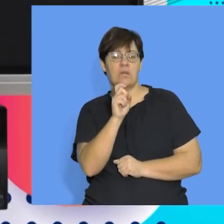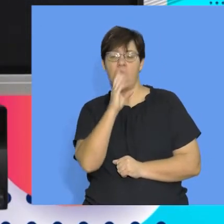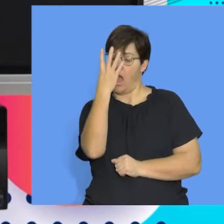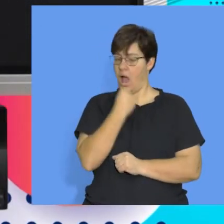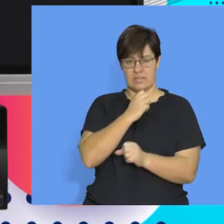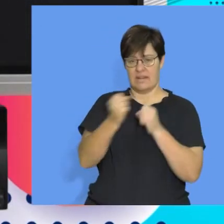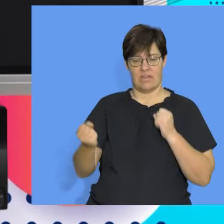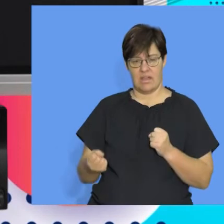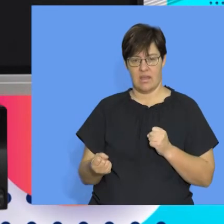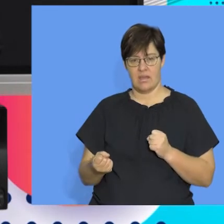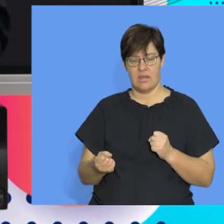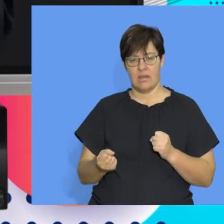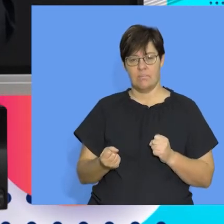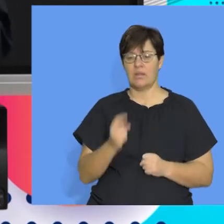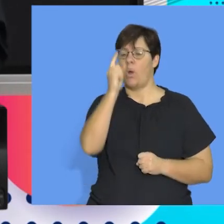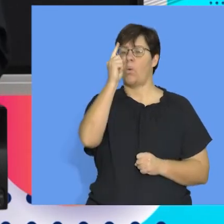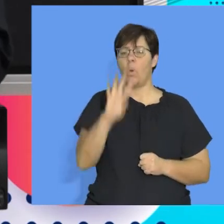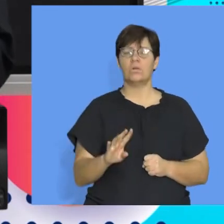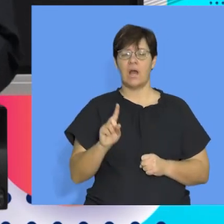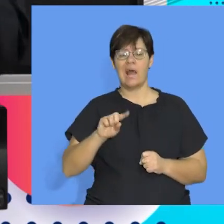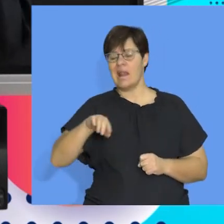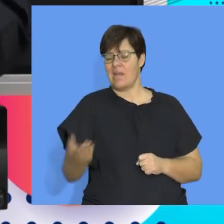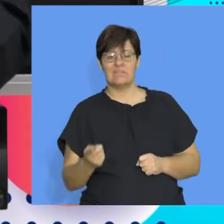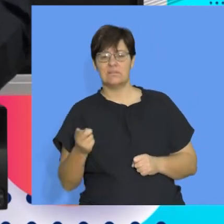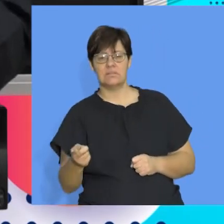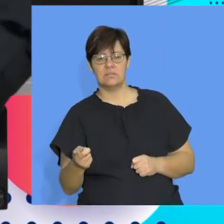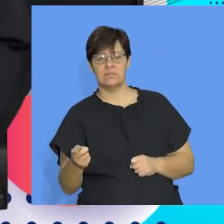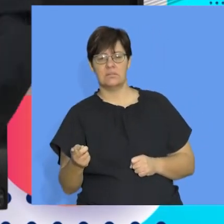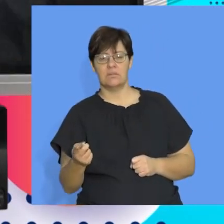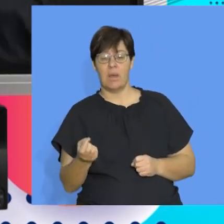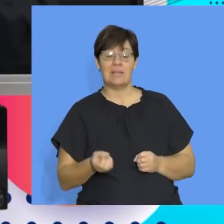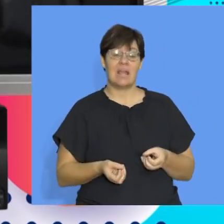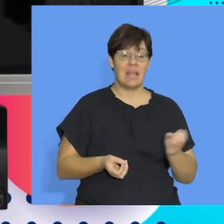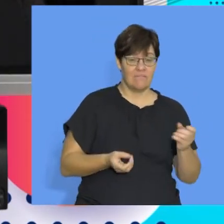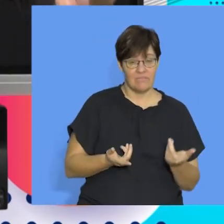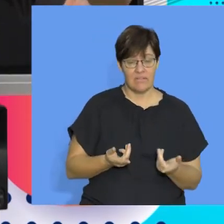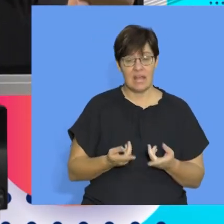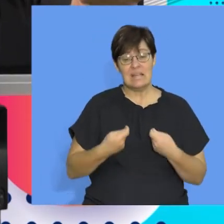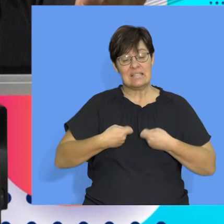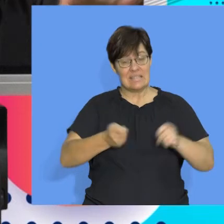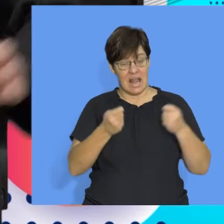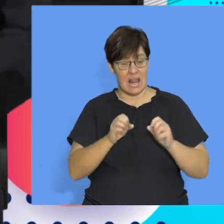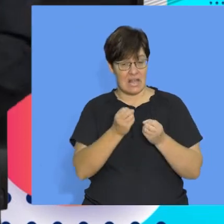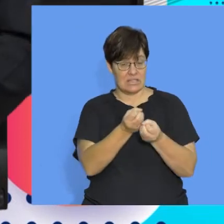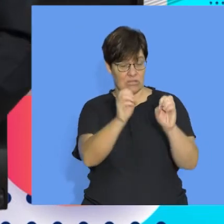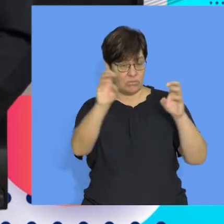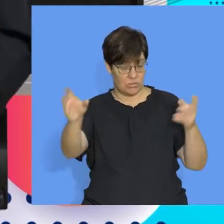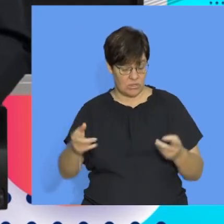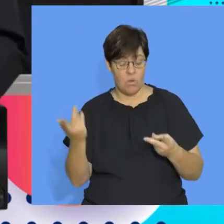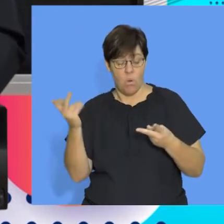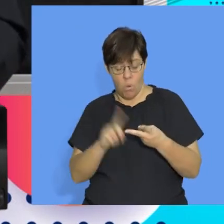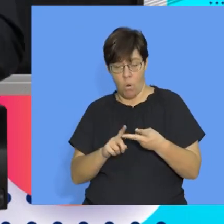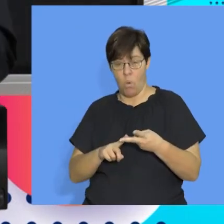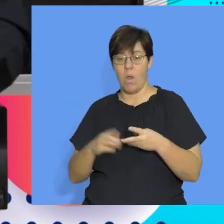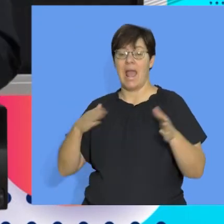the other quarter will then be apportioned to either my selling and distribution or my